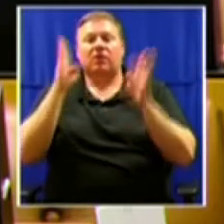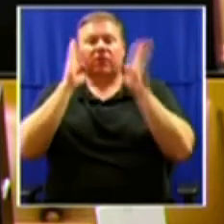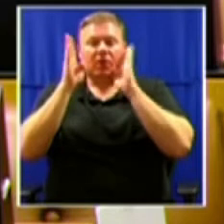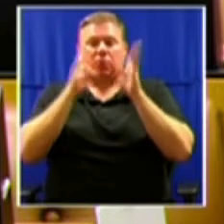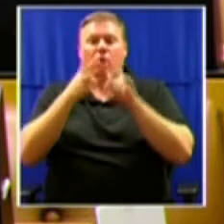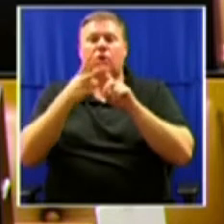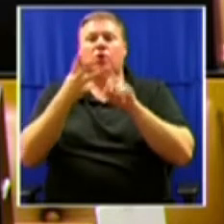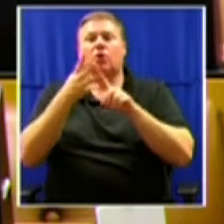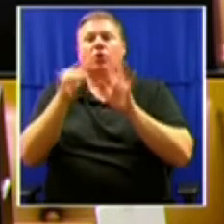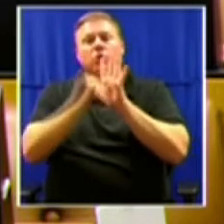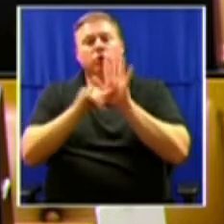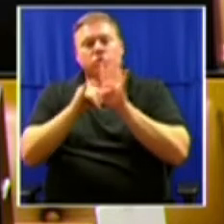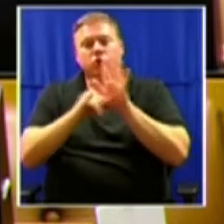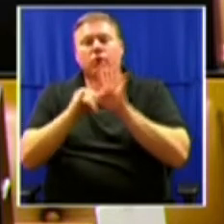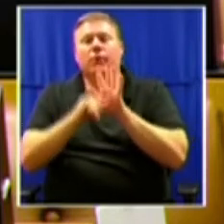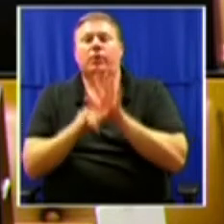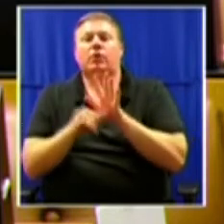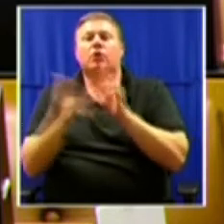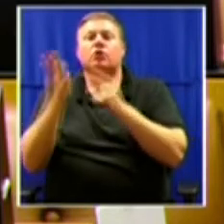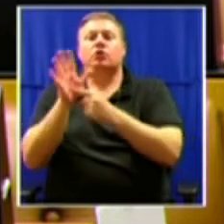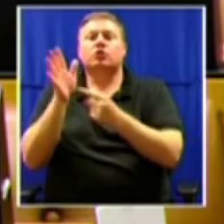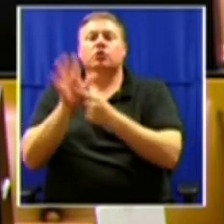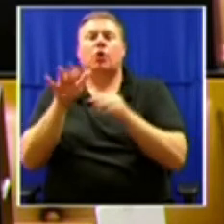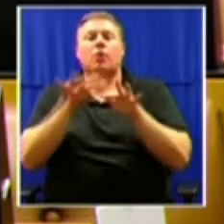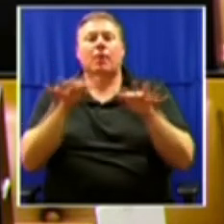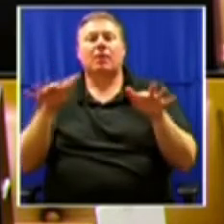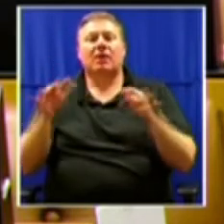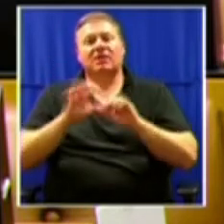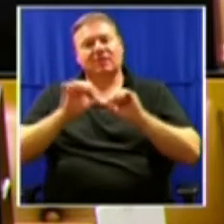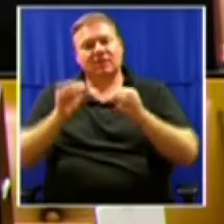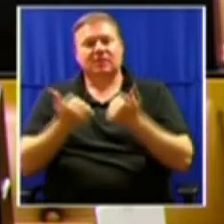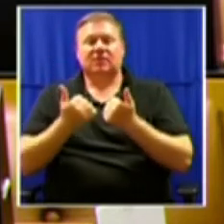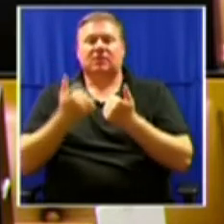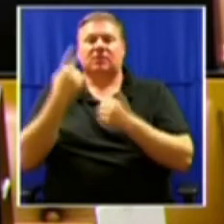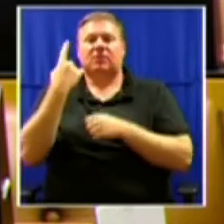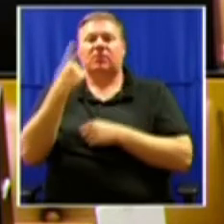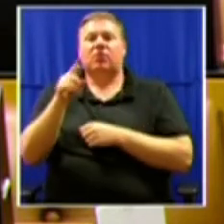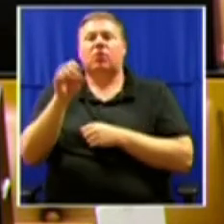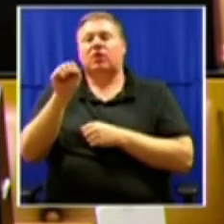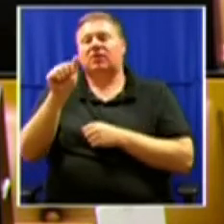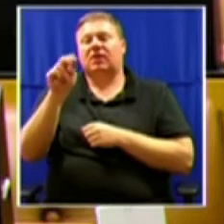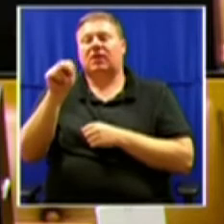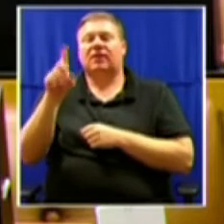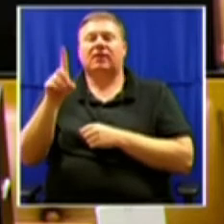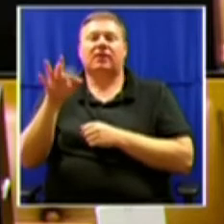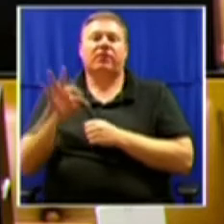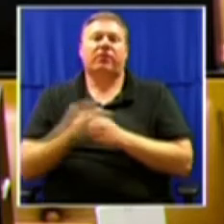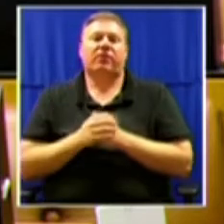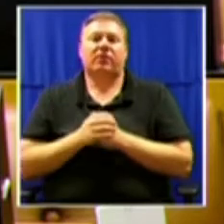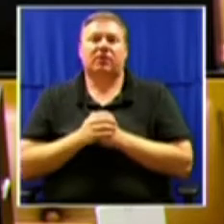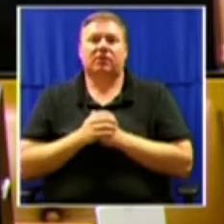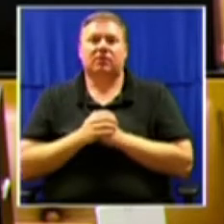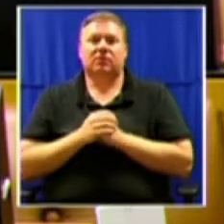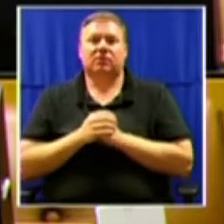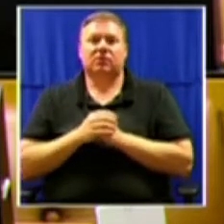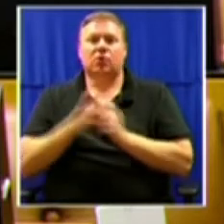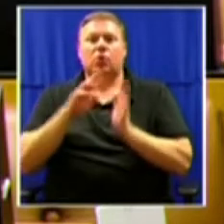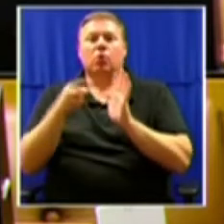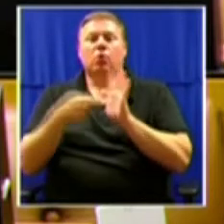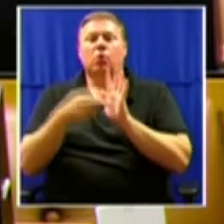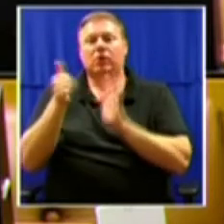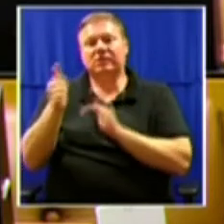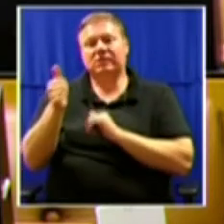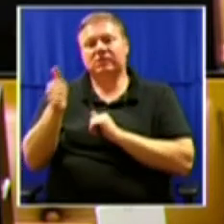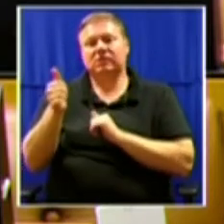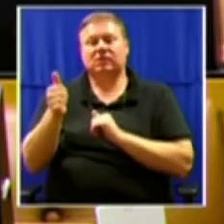awareness and educate the public on the successes of the South African National Defence Force and its role in contributing